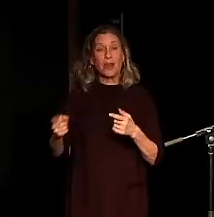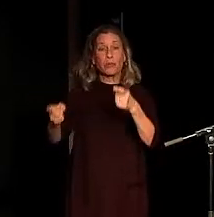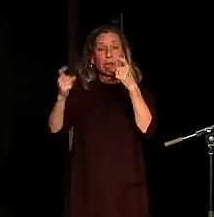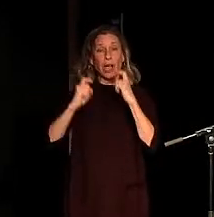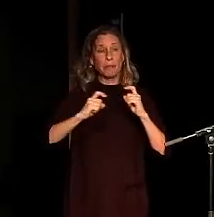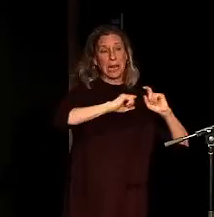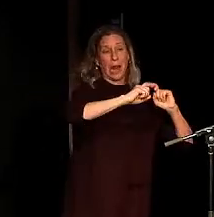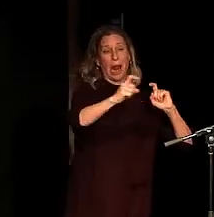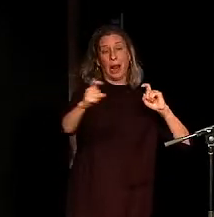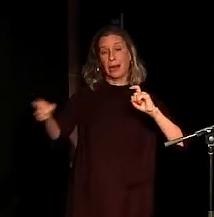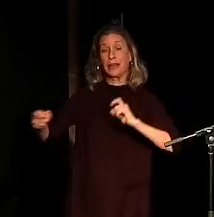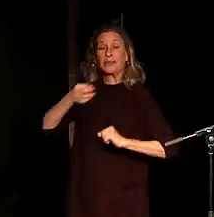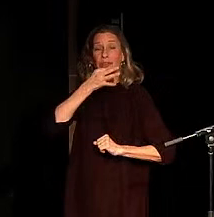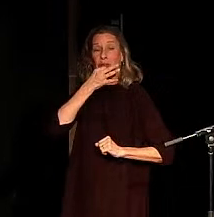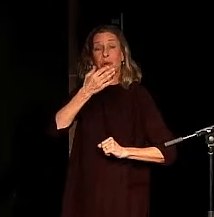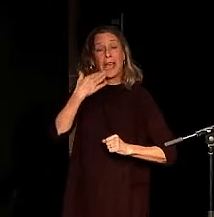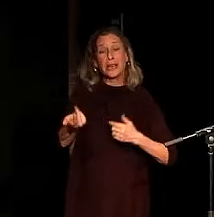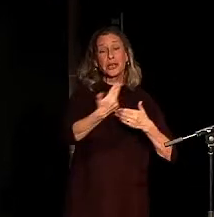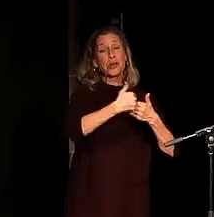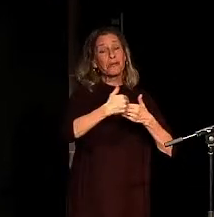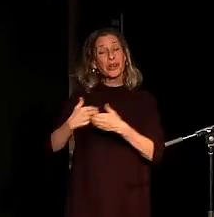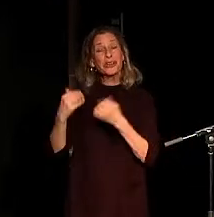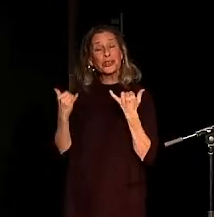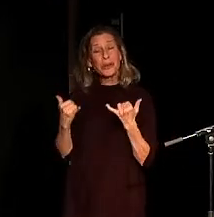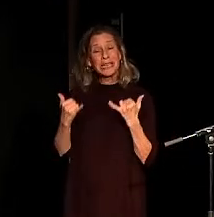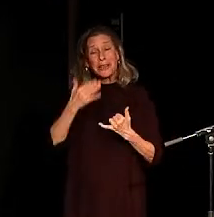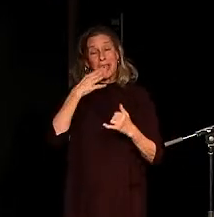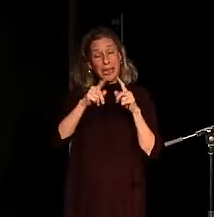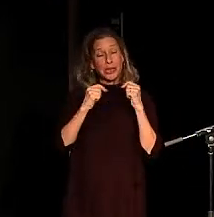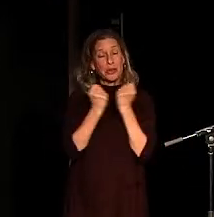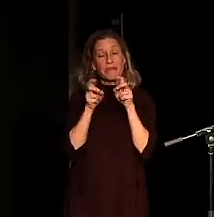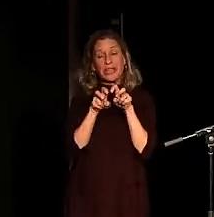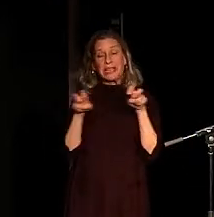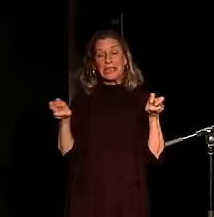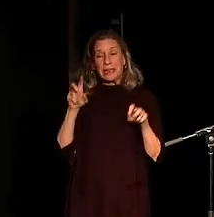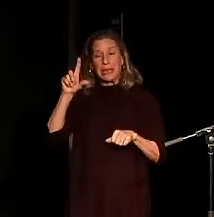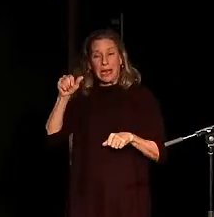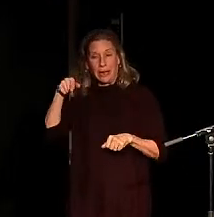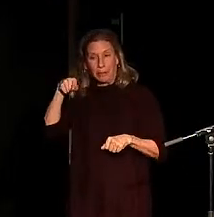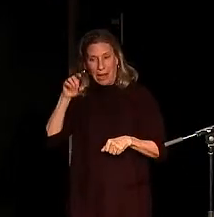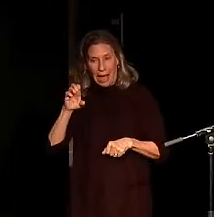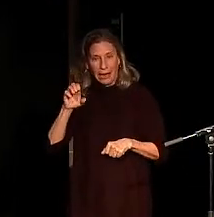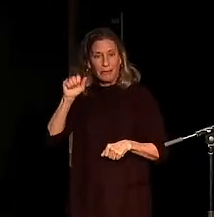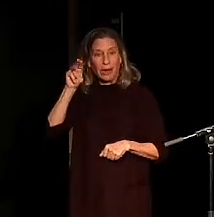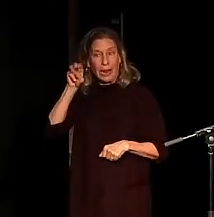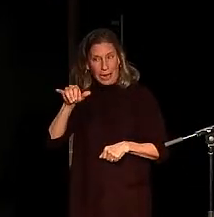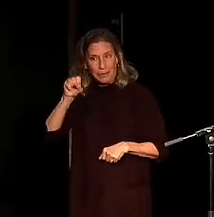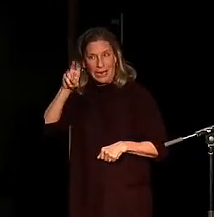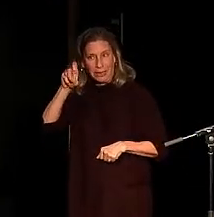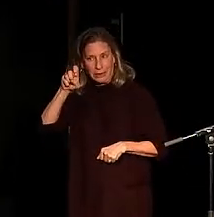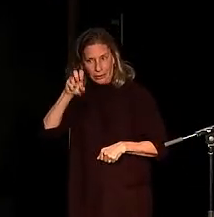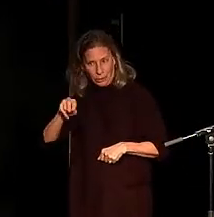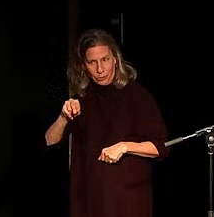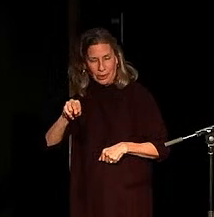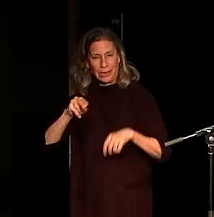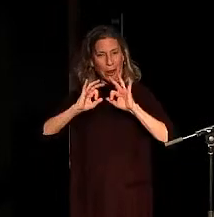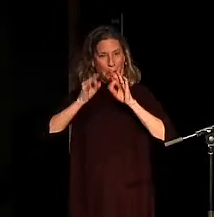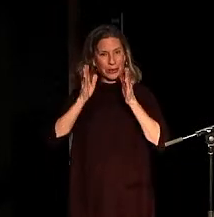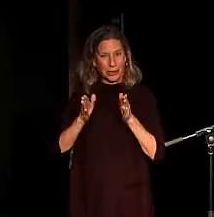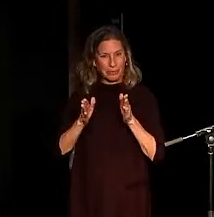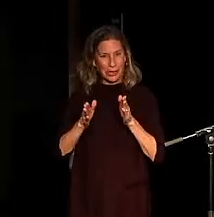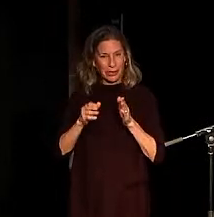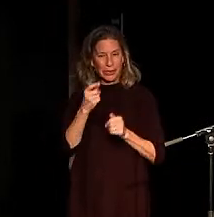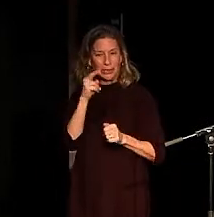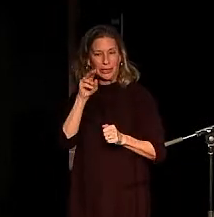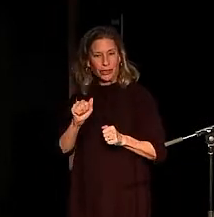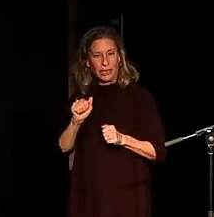depart. Thank you, everybody, for joining us. Thanks again to the team here at LPAC, to Amy and Susan, our American Sign Language interpreters, to